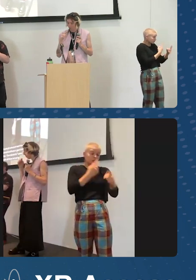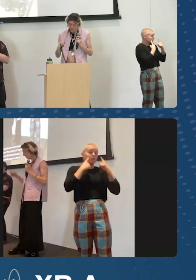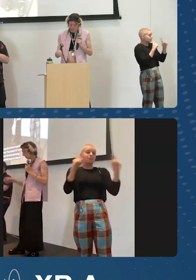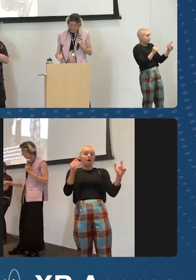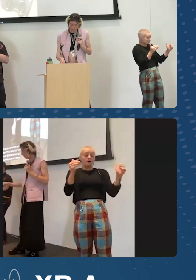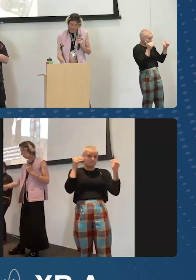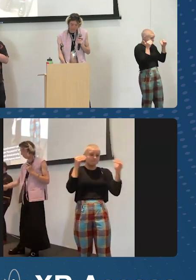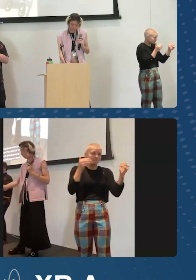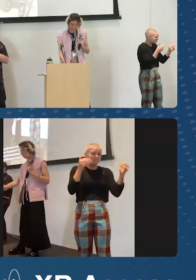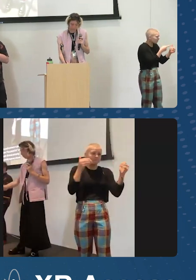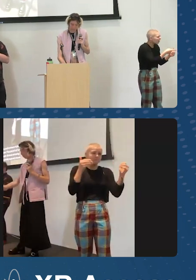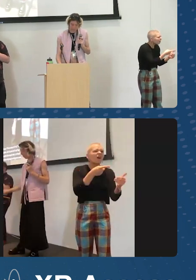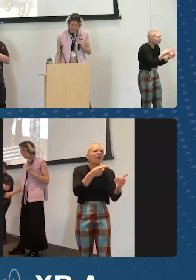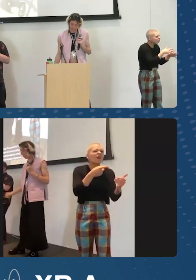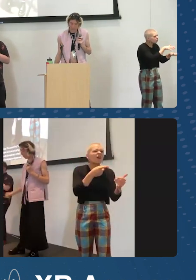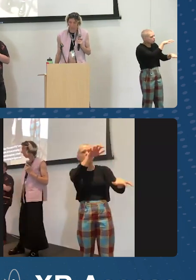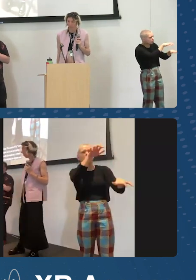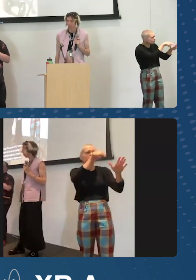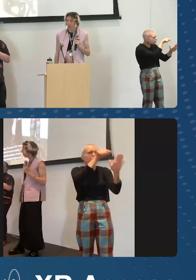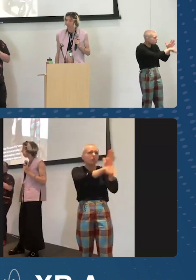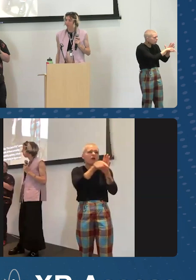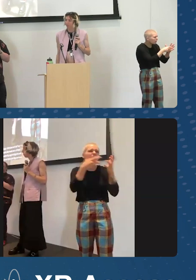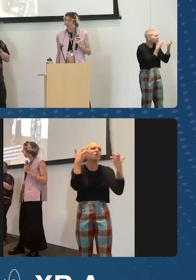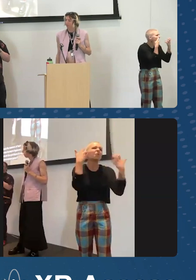play Mario or knock a cactus over, right?